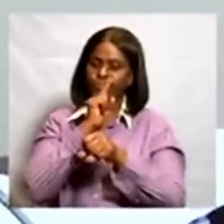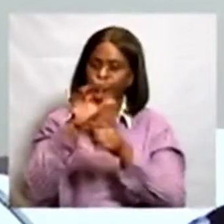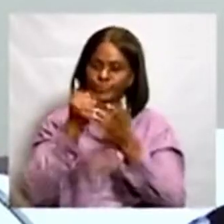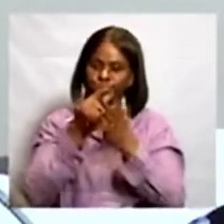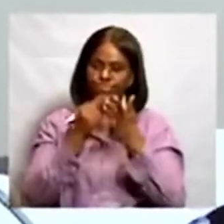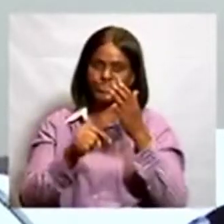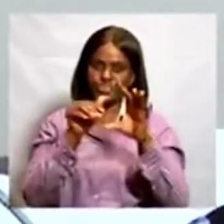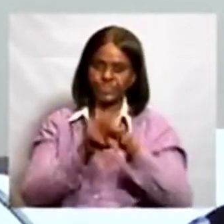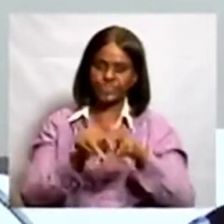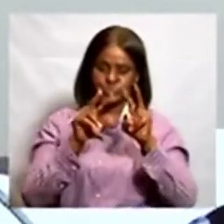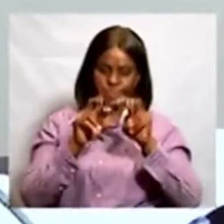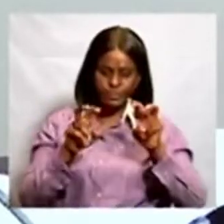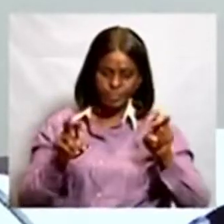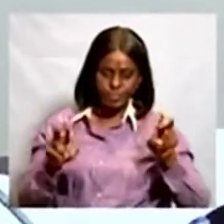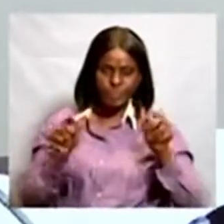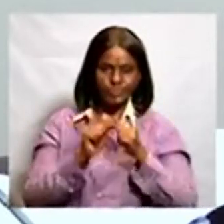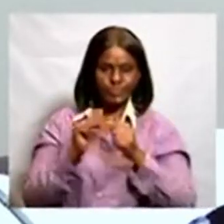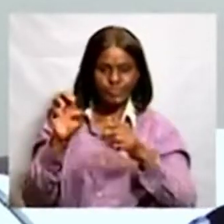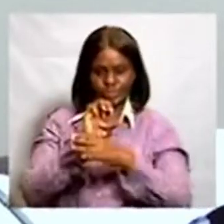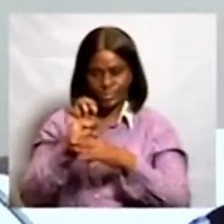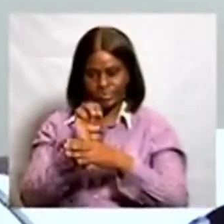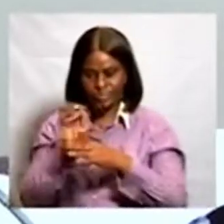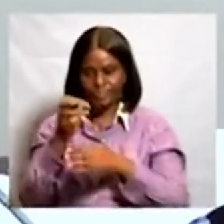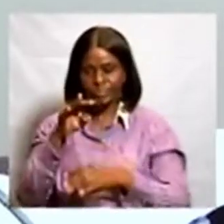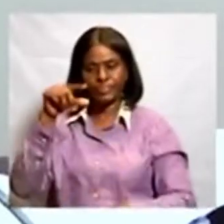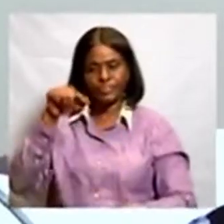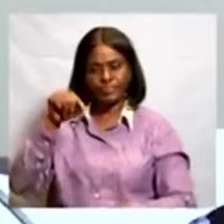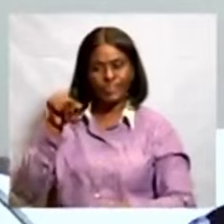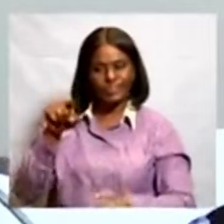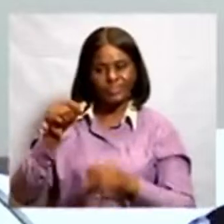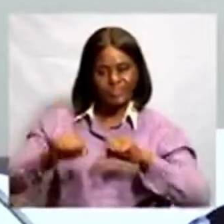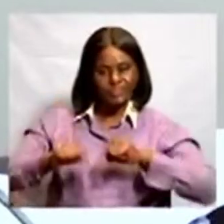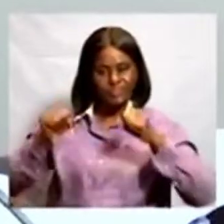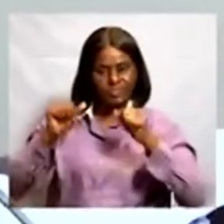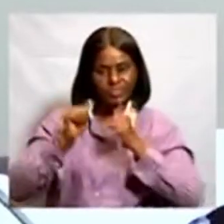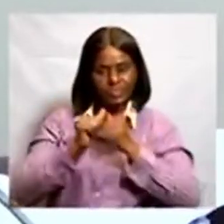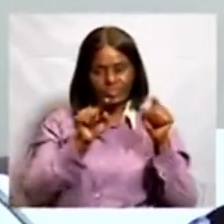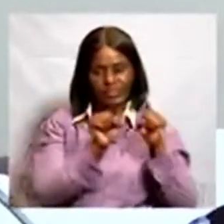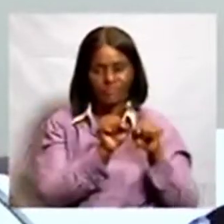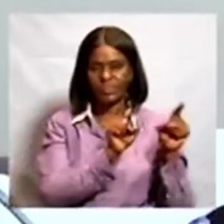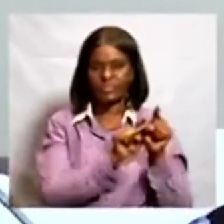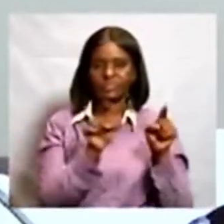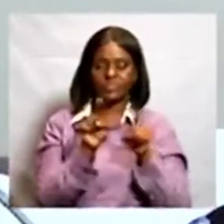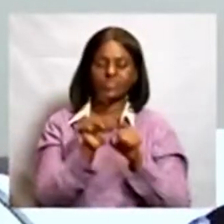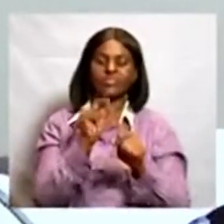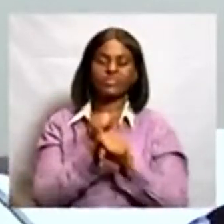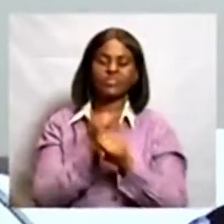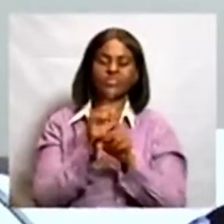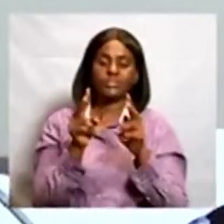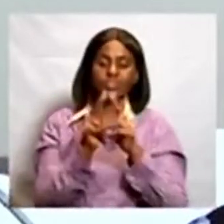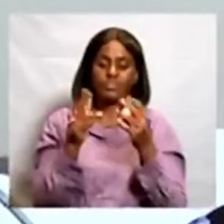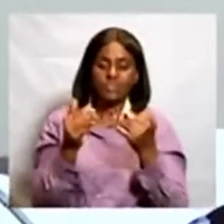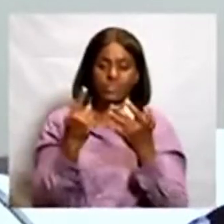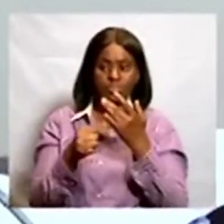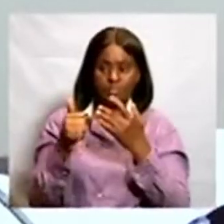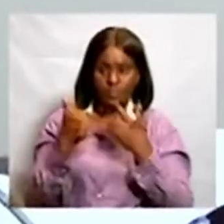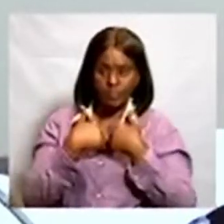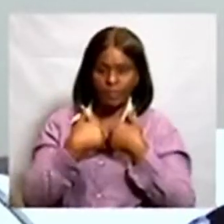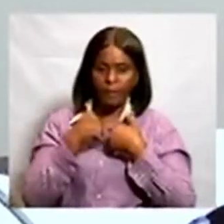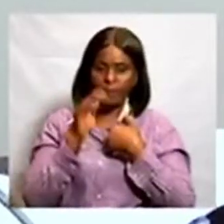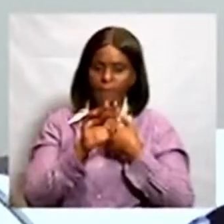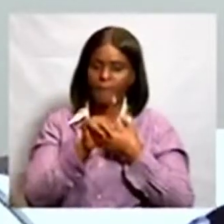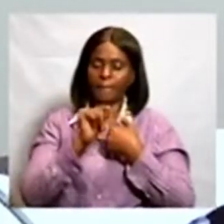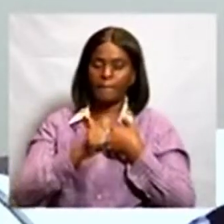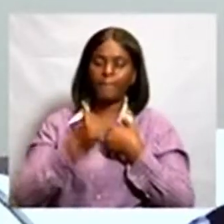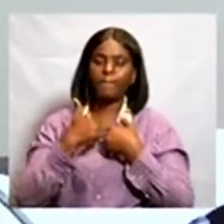in the verification and evaluation of qualifications by the employers and also the employees. So there's a provision that